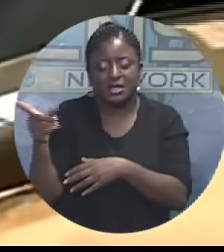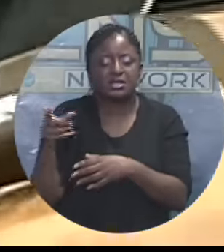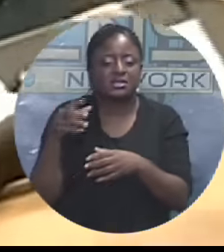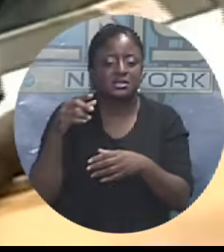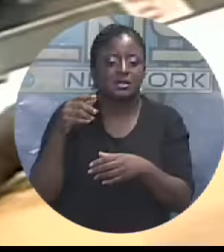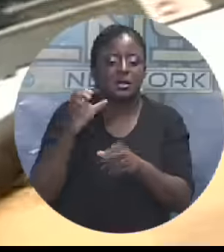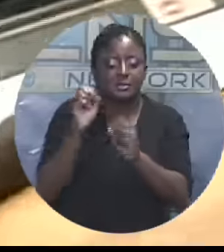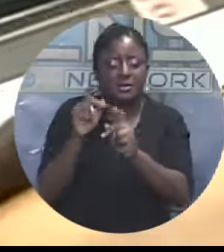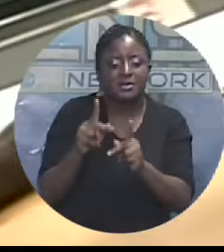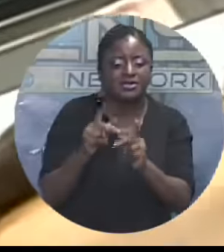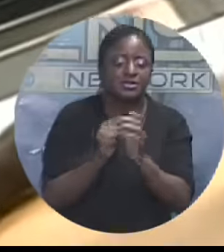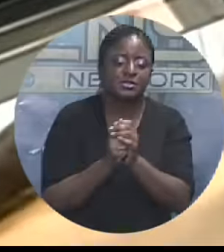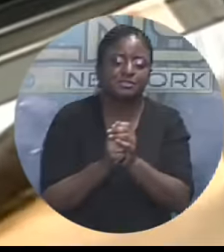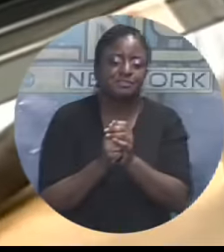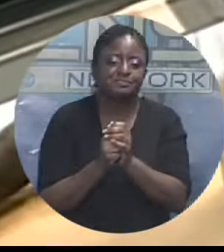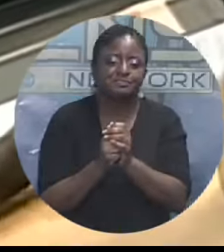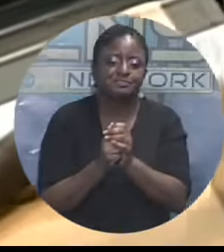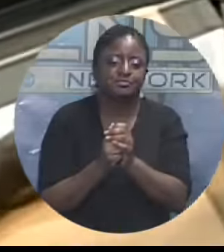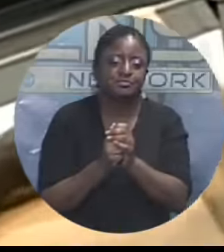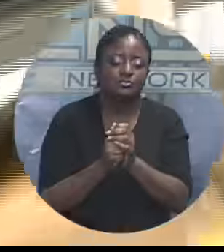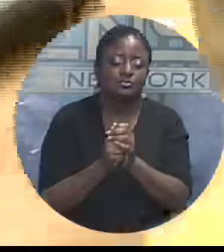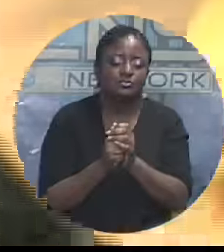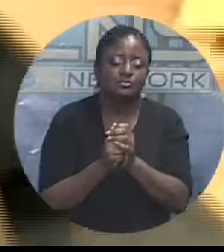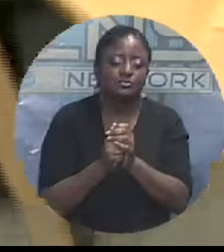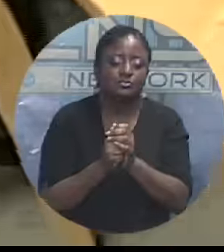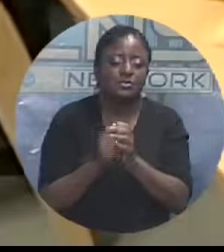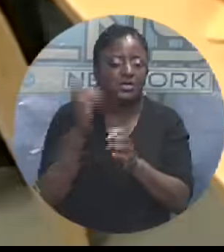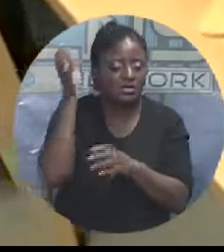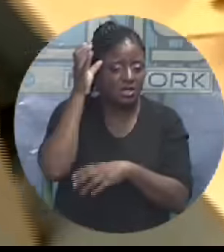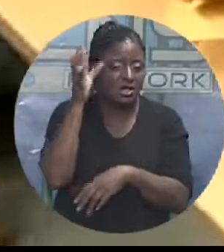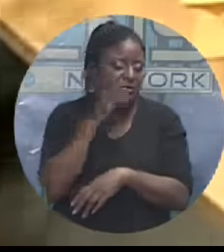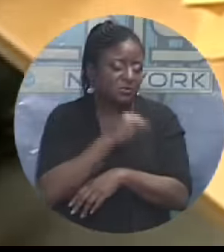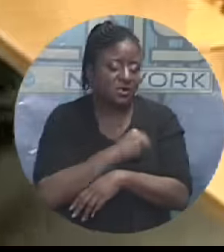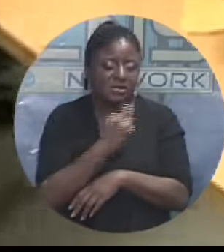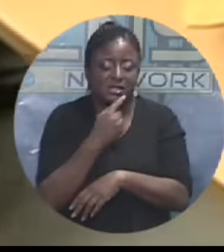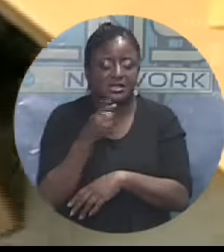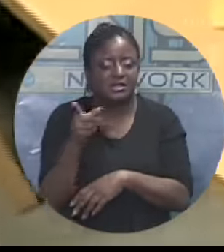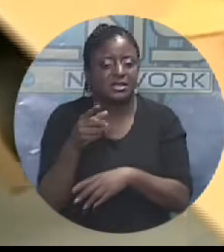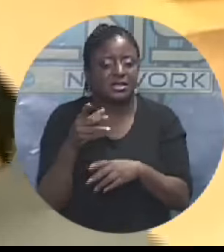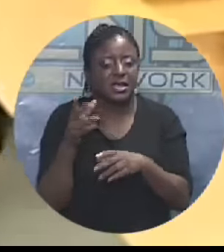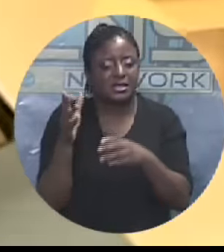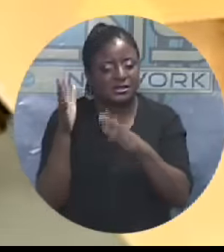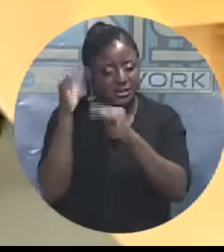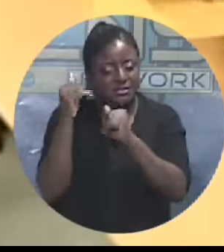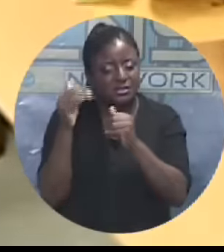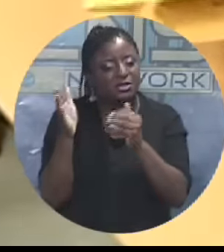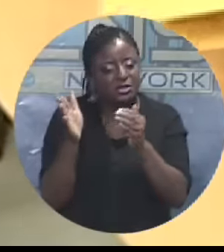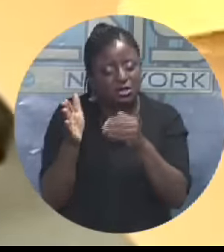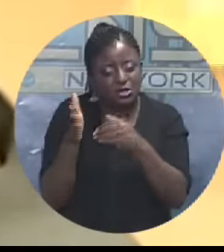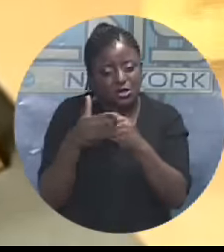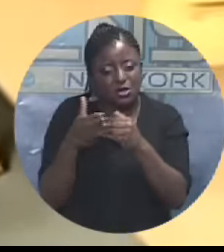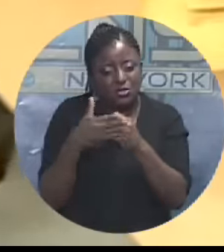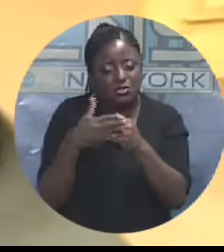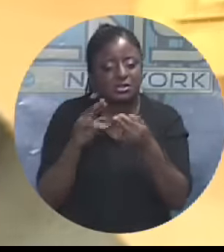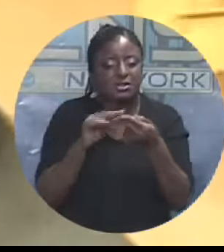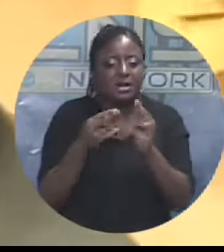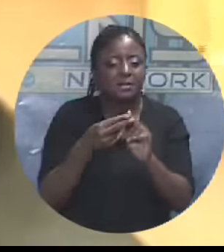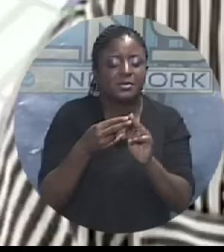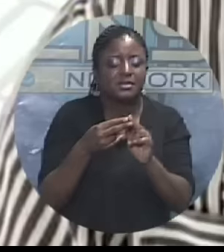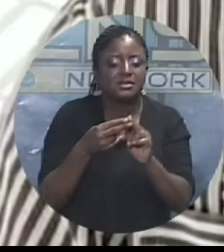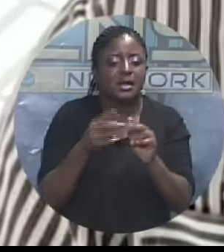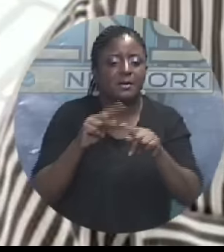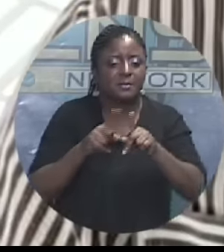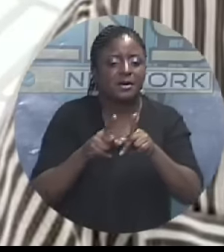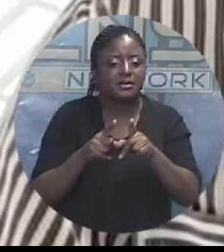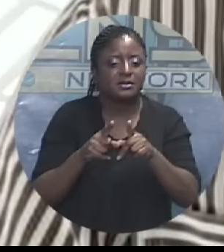Abaco Administrator Charles Moss says he expected a tighter margin, but believes results were impacted by Bill 4. I believe that